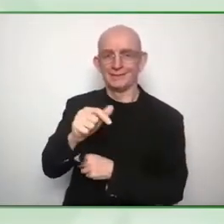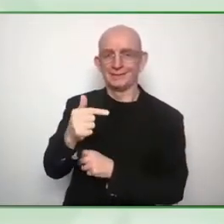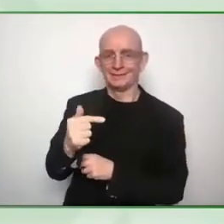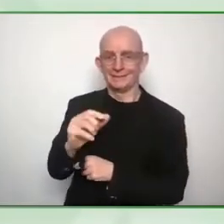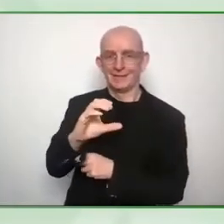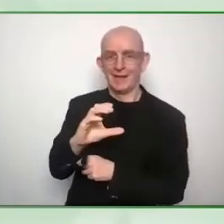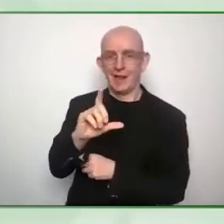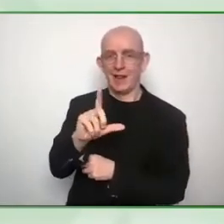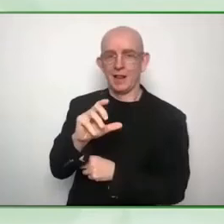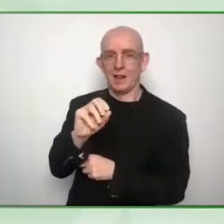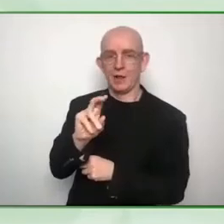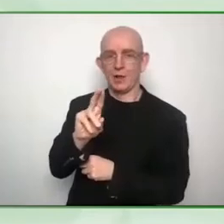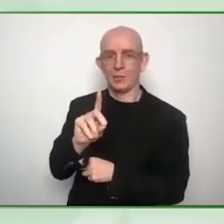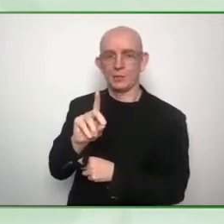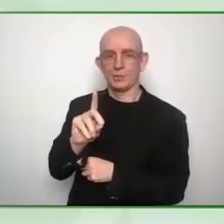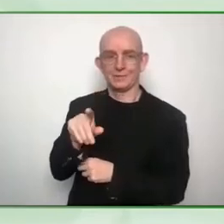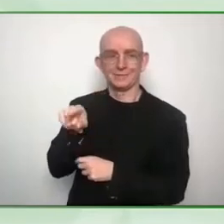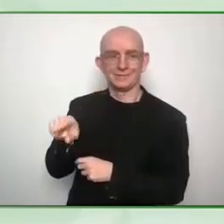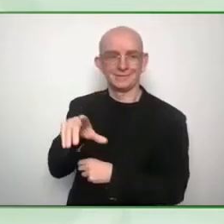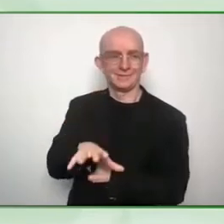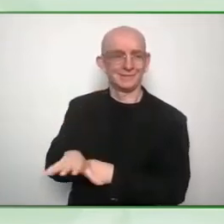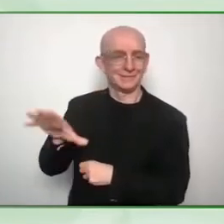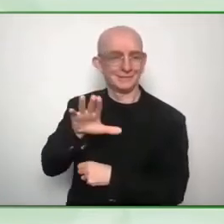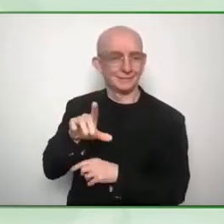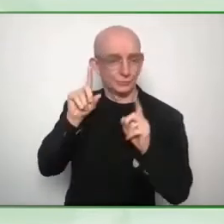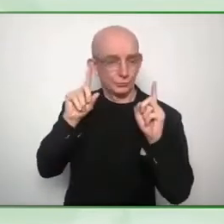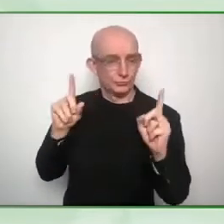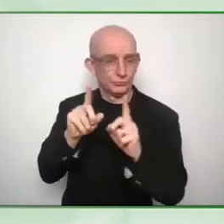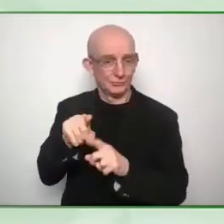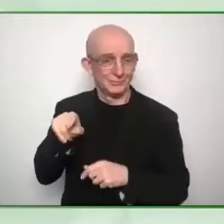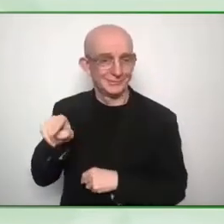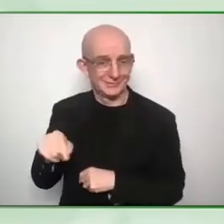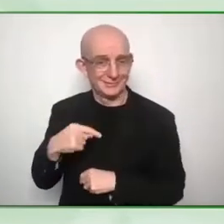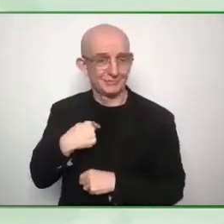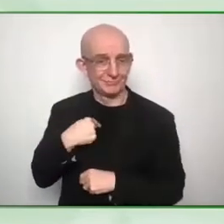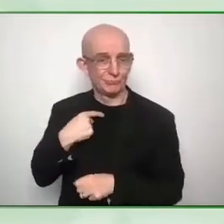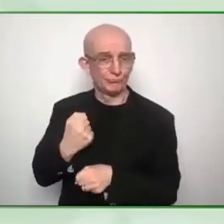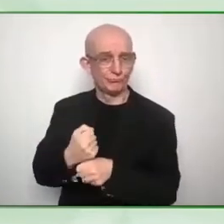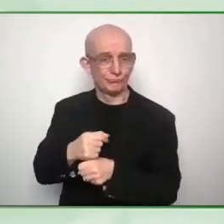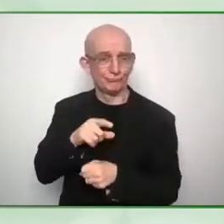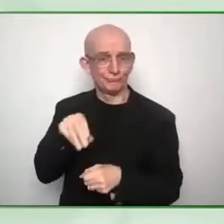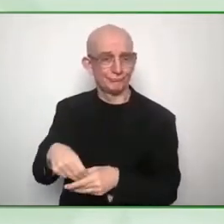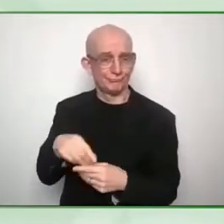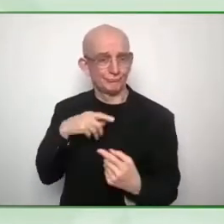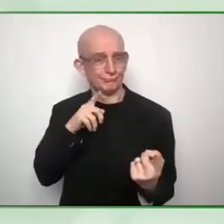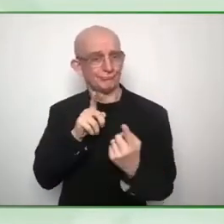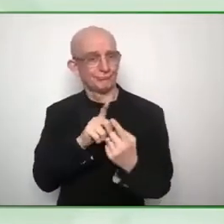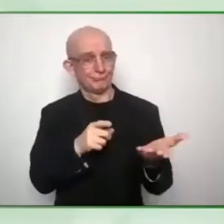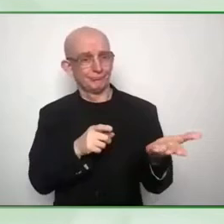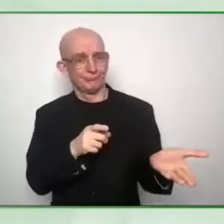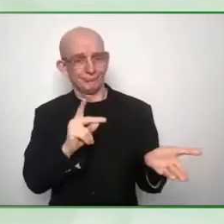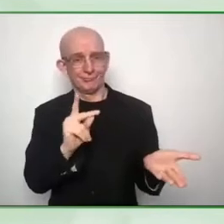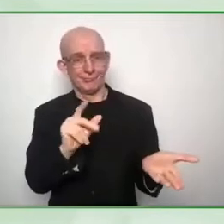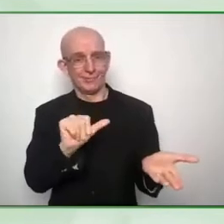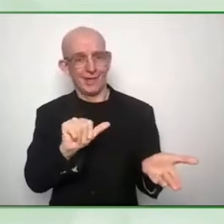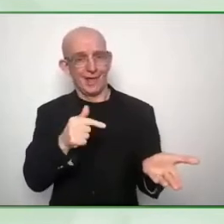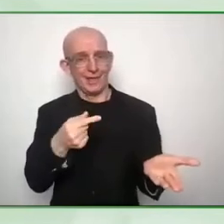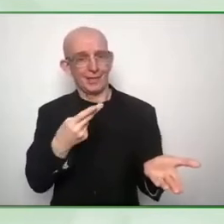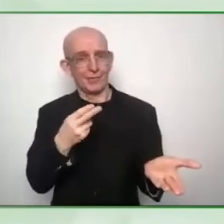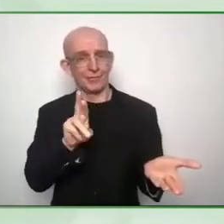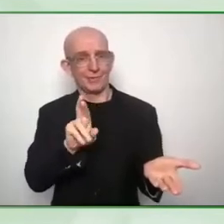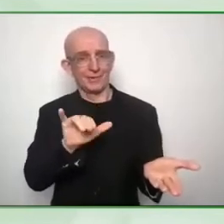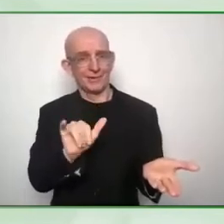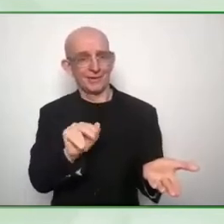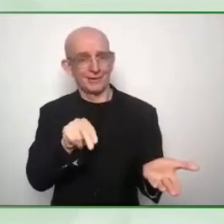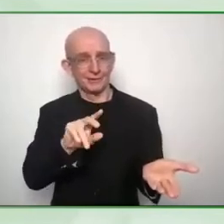began. And so I'm really proud of the work that we have been doing. We have been doing the work of our